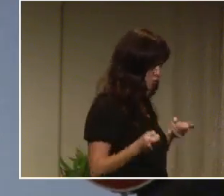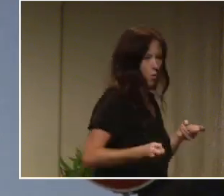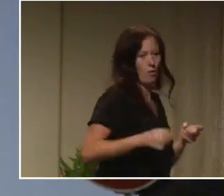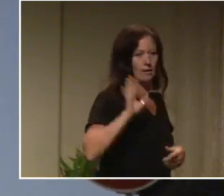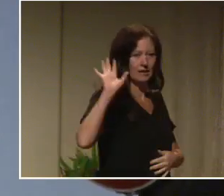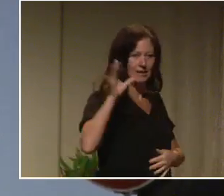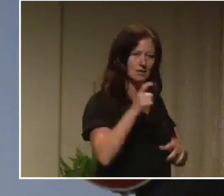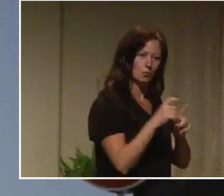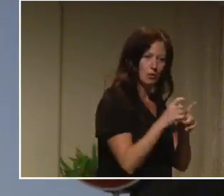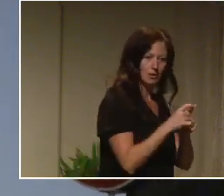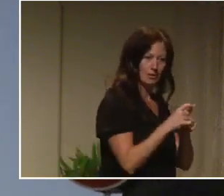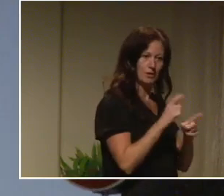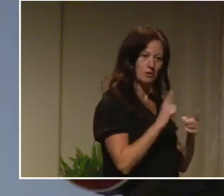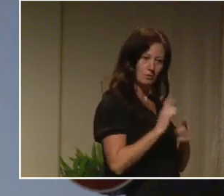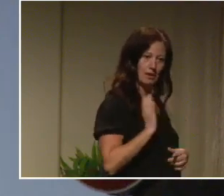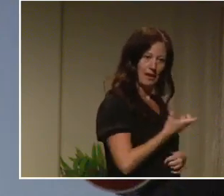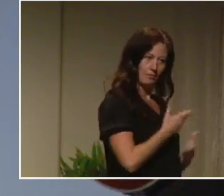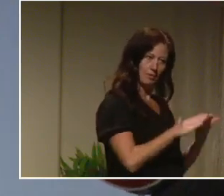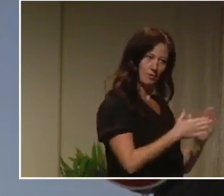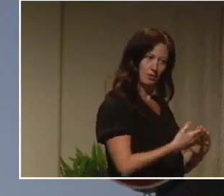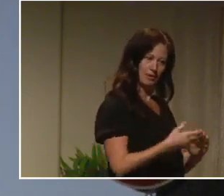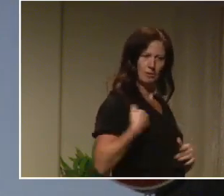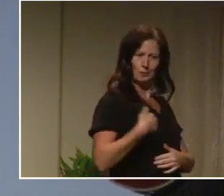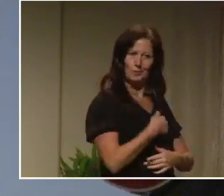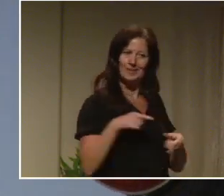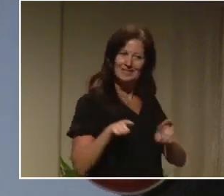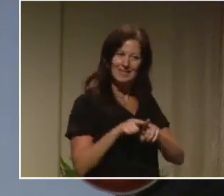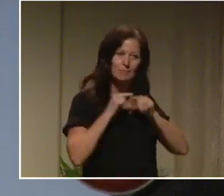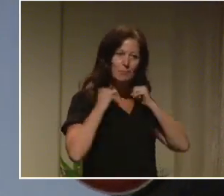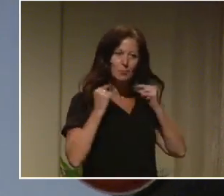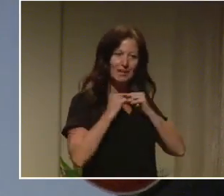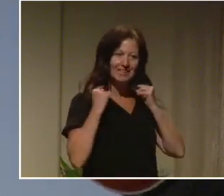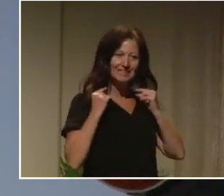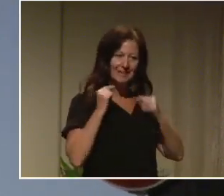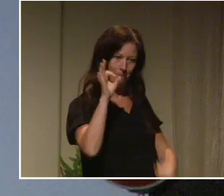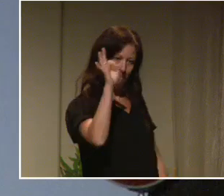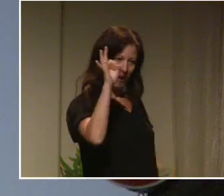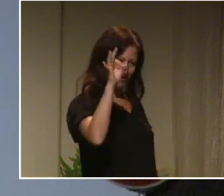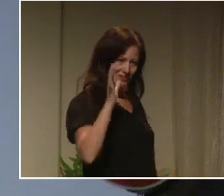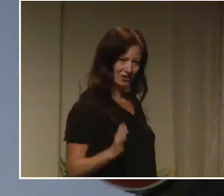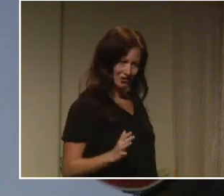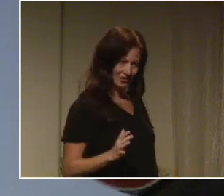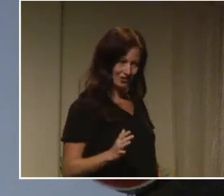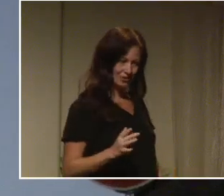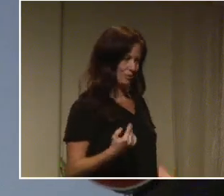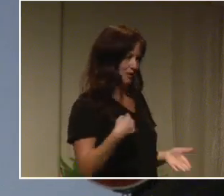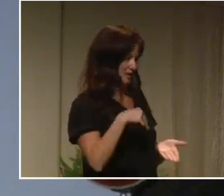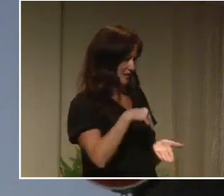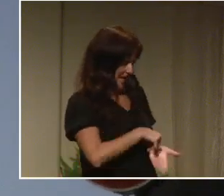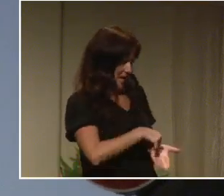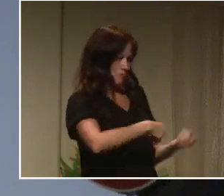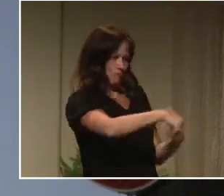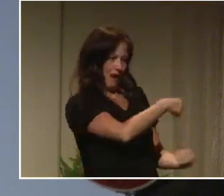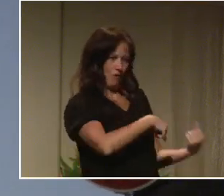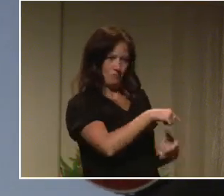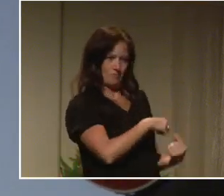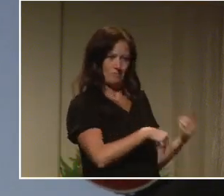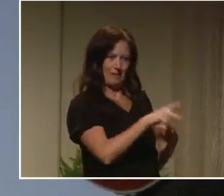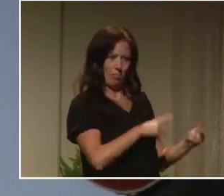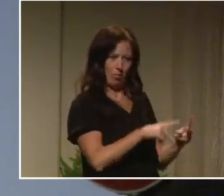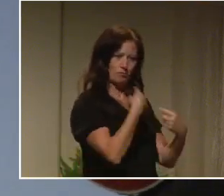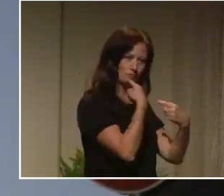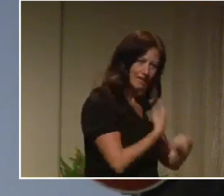families, and we're priests. We stand between God and the people around us to